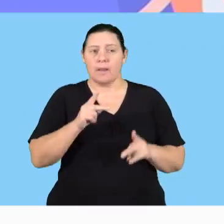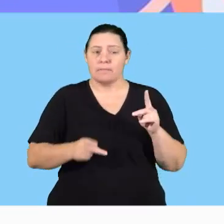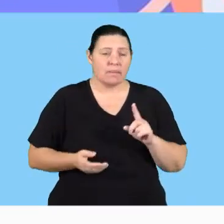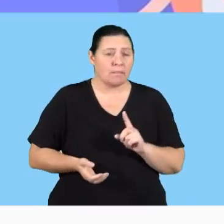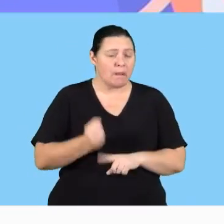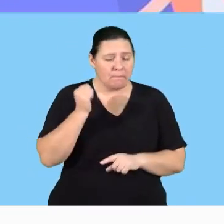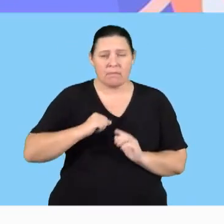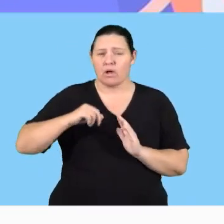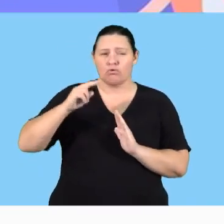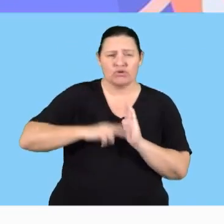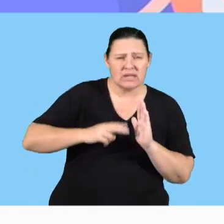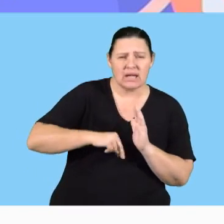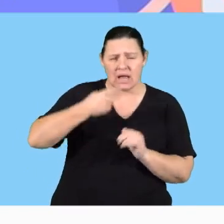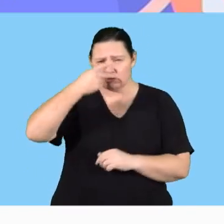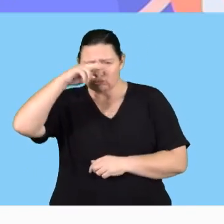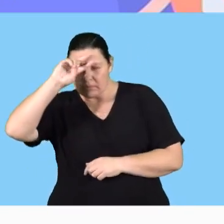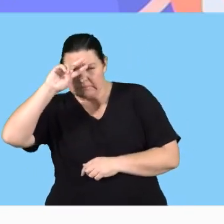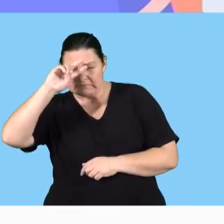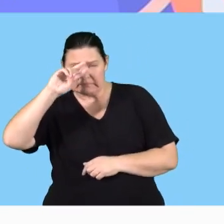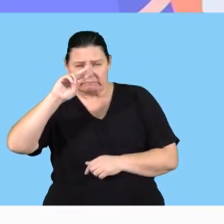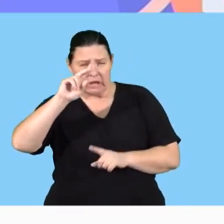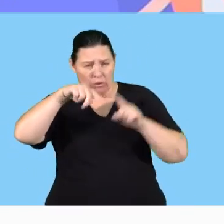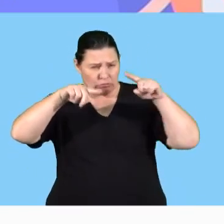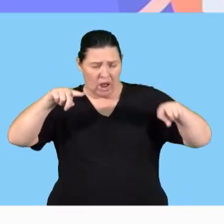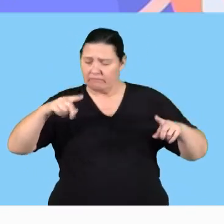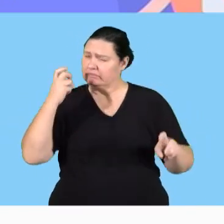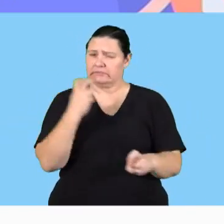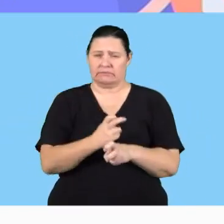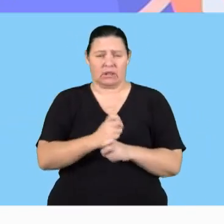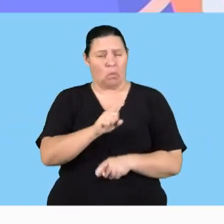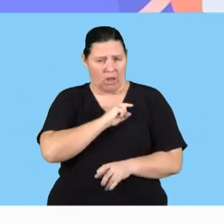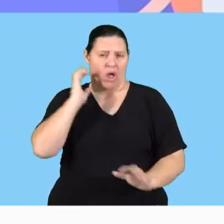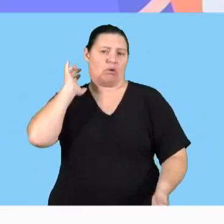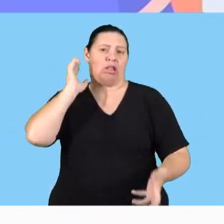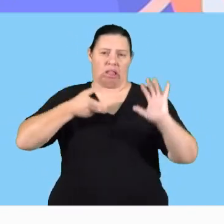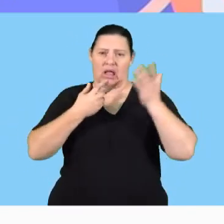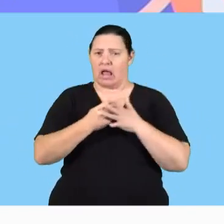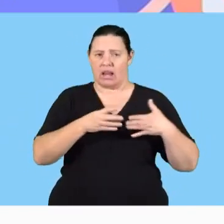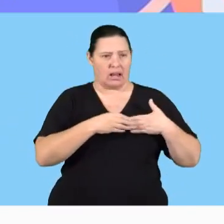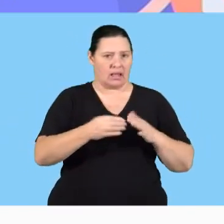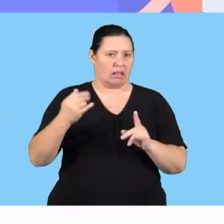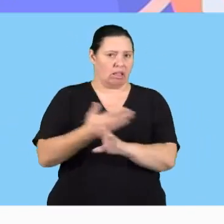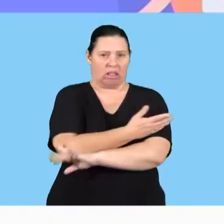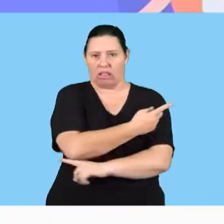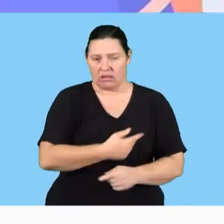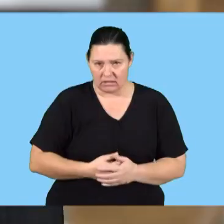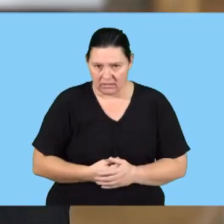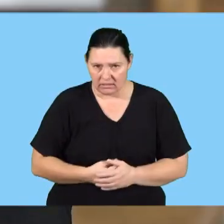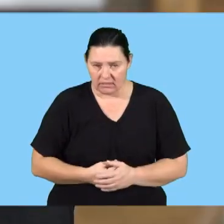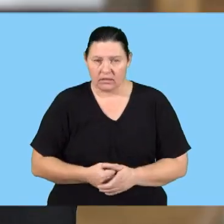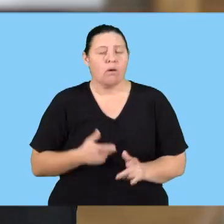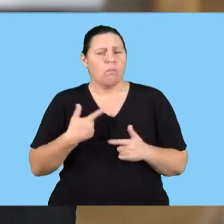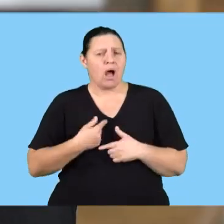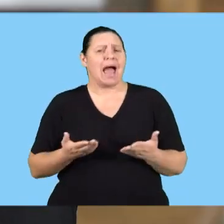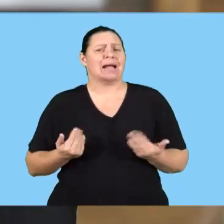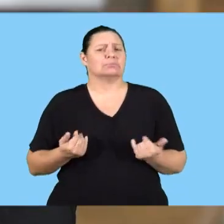people can find reading and interpreting graphs difficult because graphs can be confusing and misleading. So what is